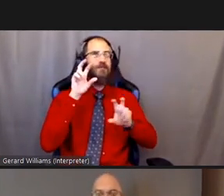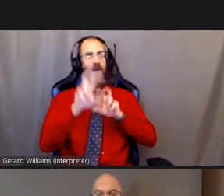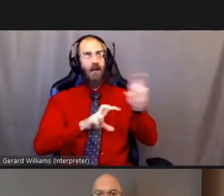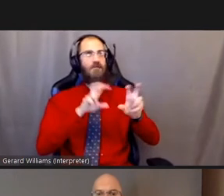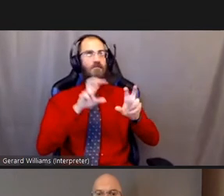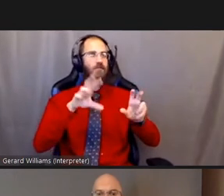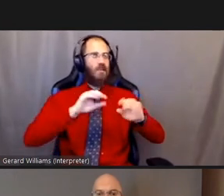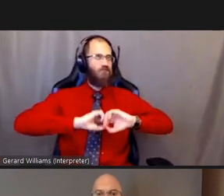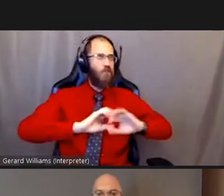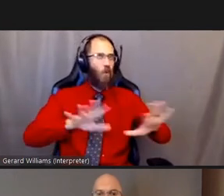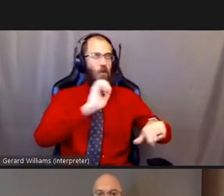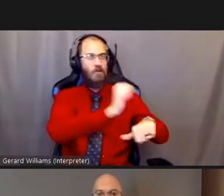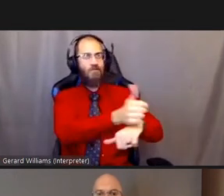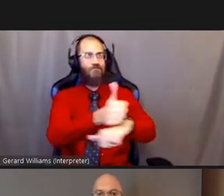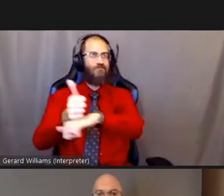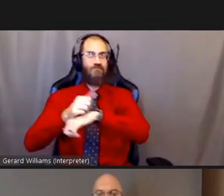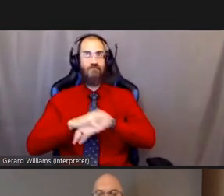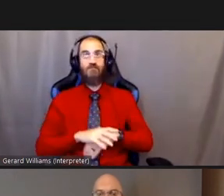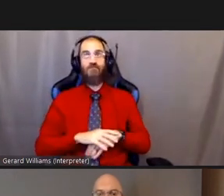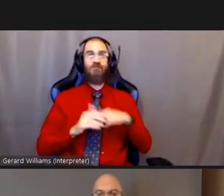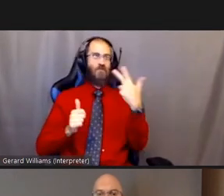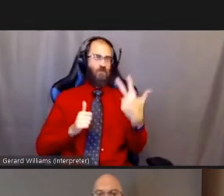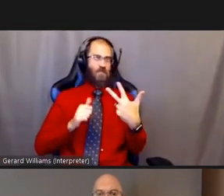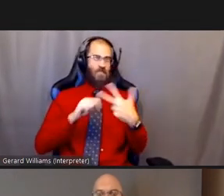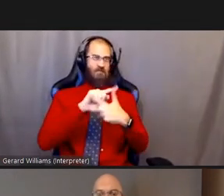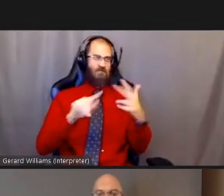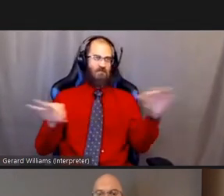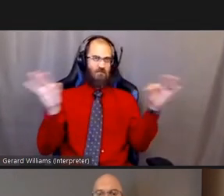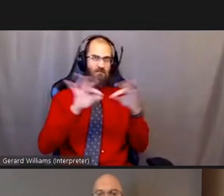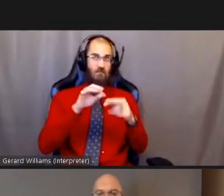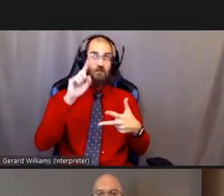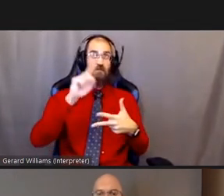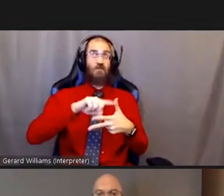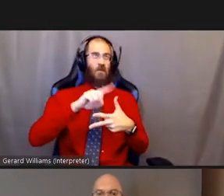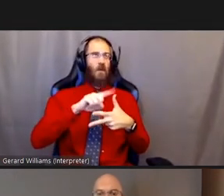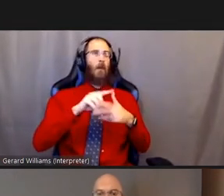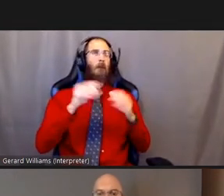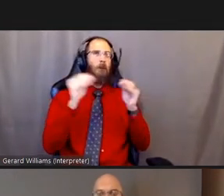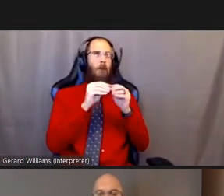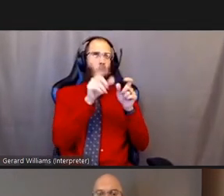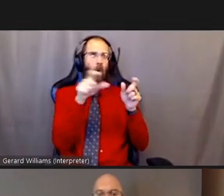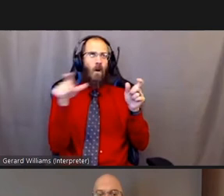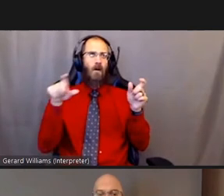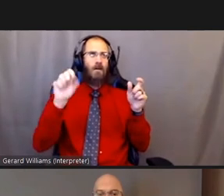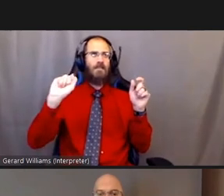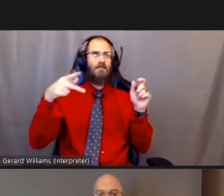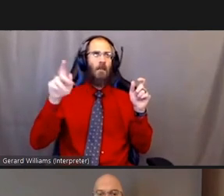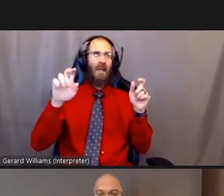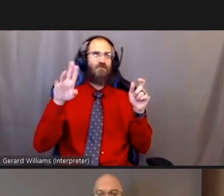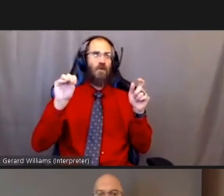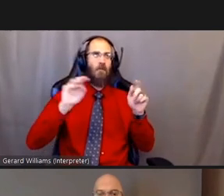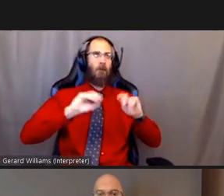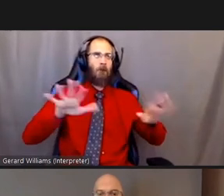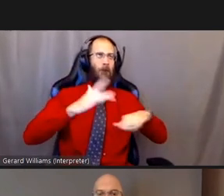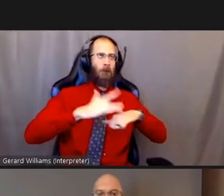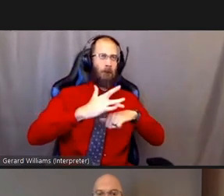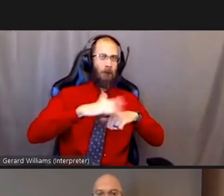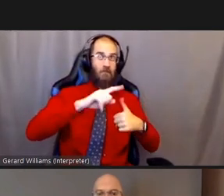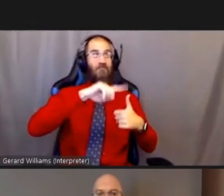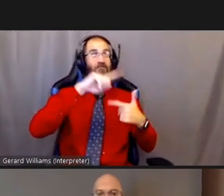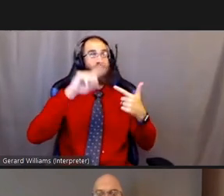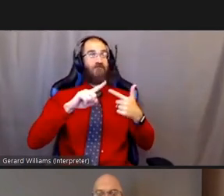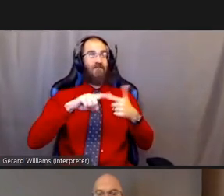components, the first being pushing more spectrum into the marketplace, the second, updating infrastructure